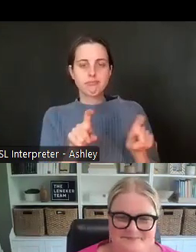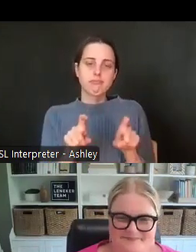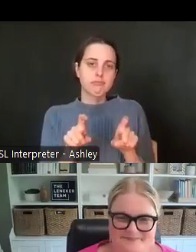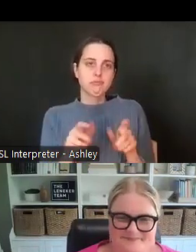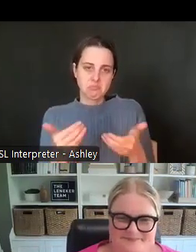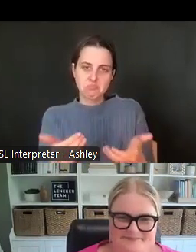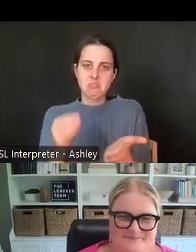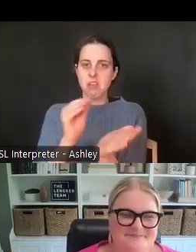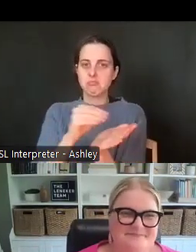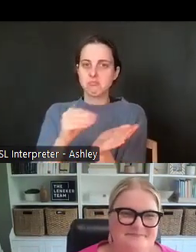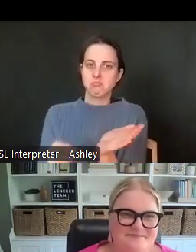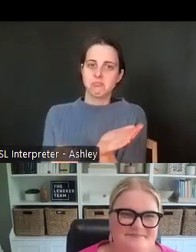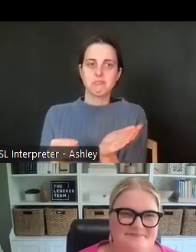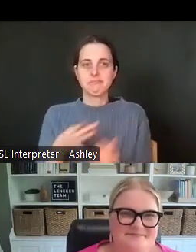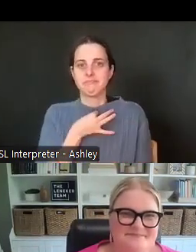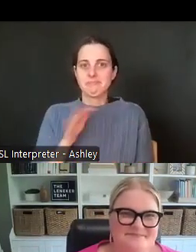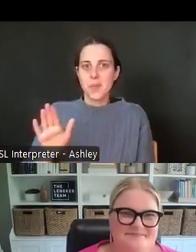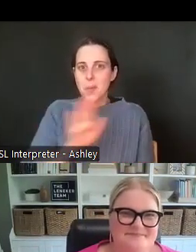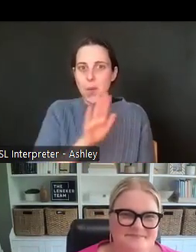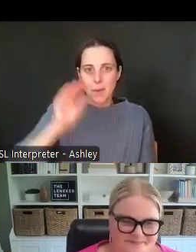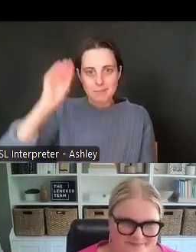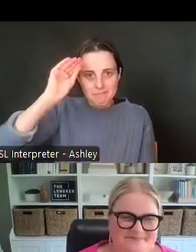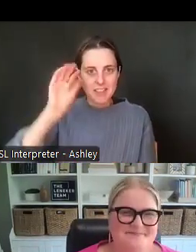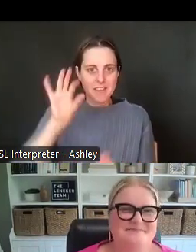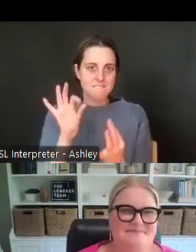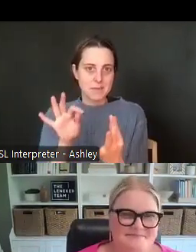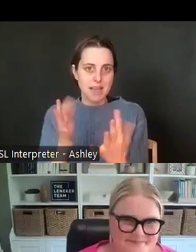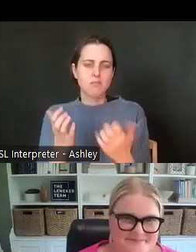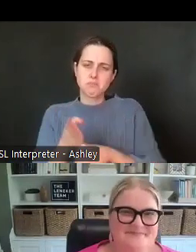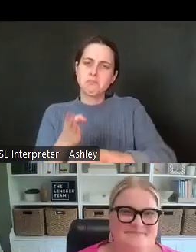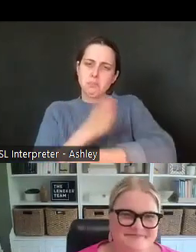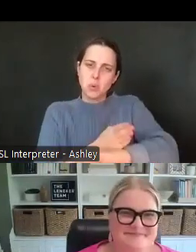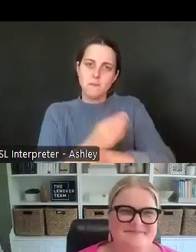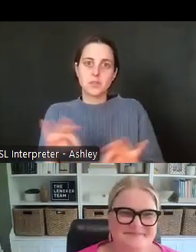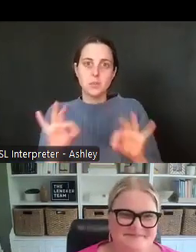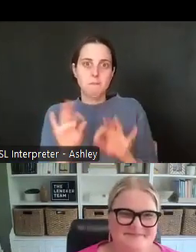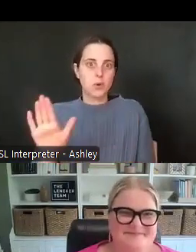fill that out. We really want your feedback. We want to continuously improve and we need you to do that.